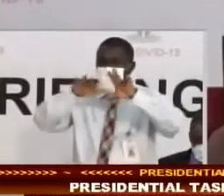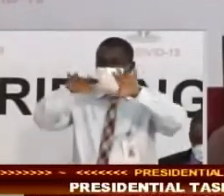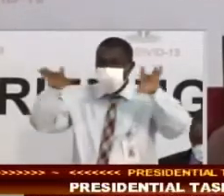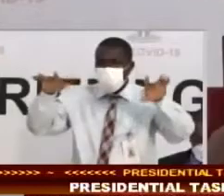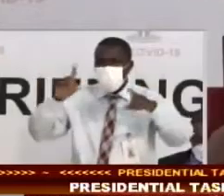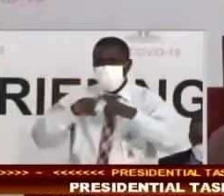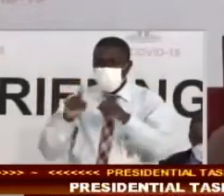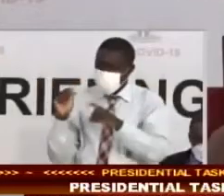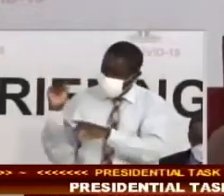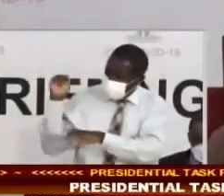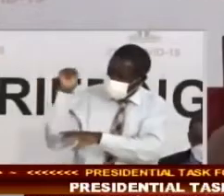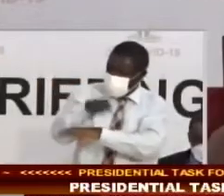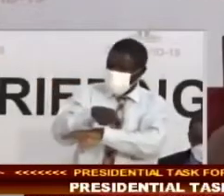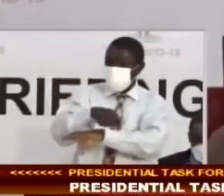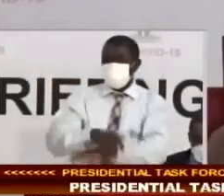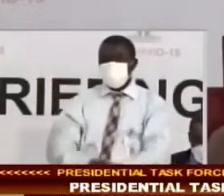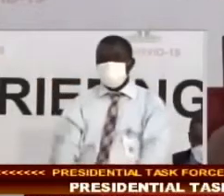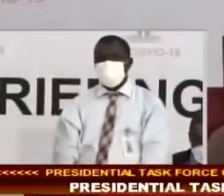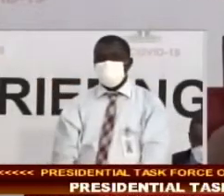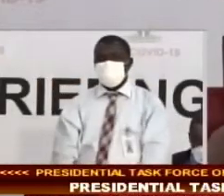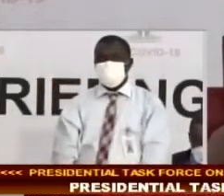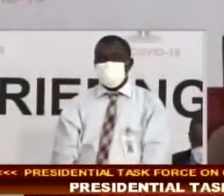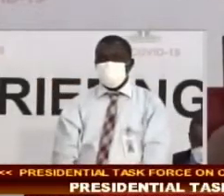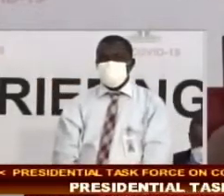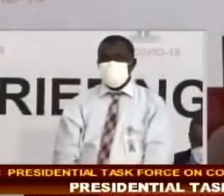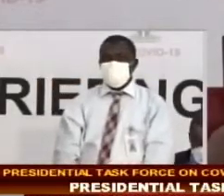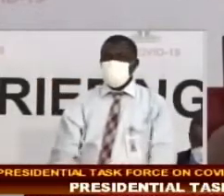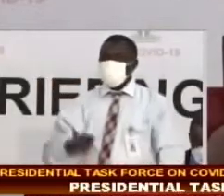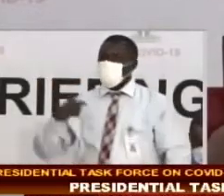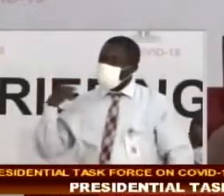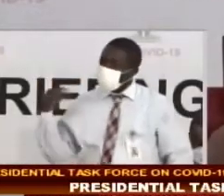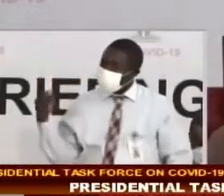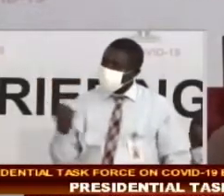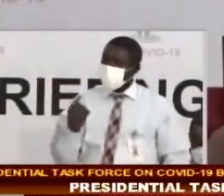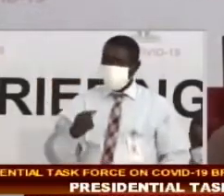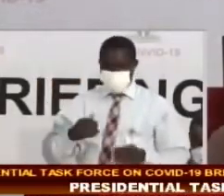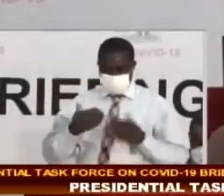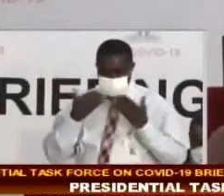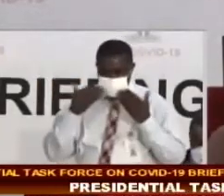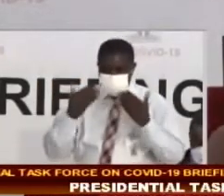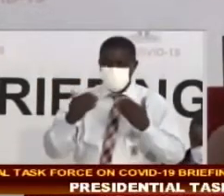COVID-19. Let me continue to thank our health workers